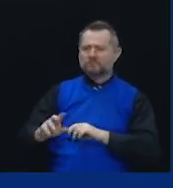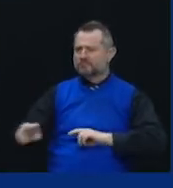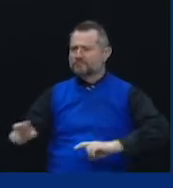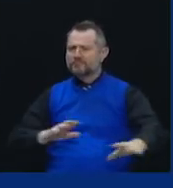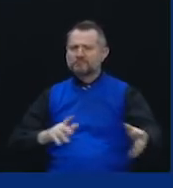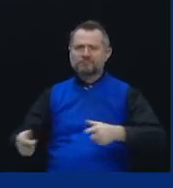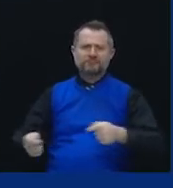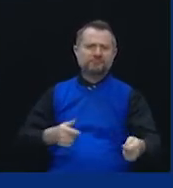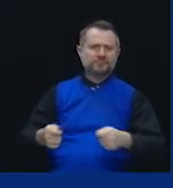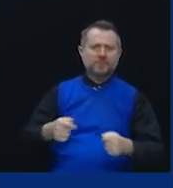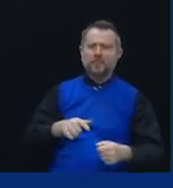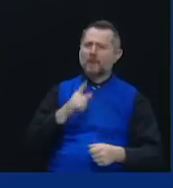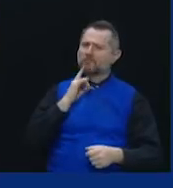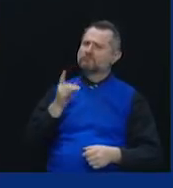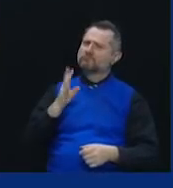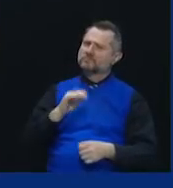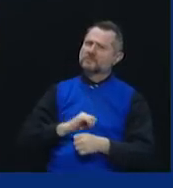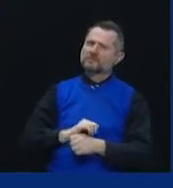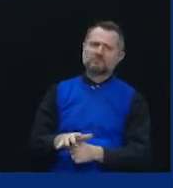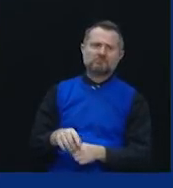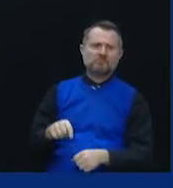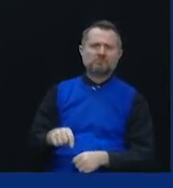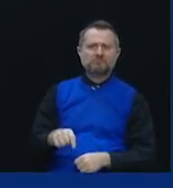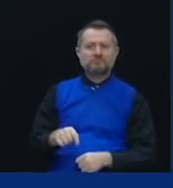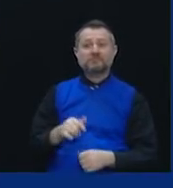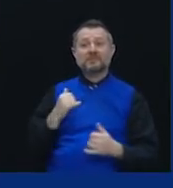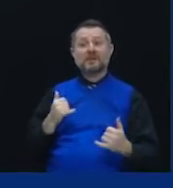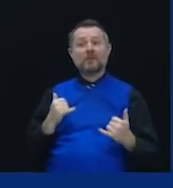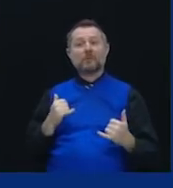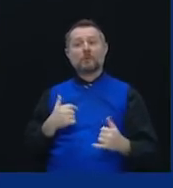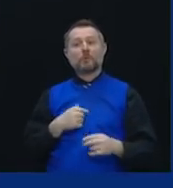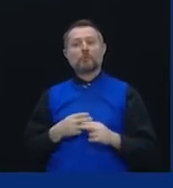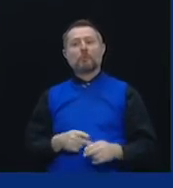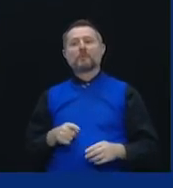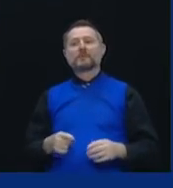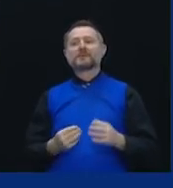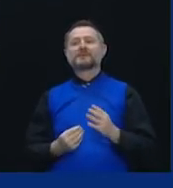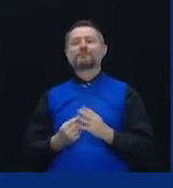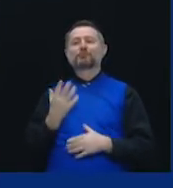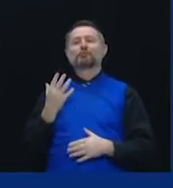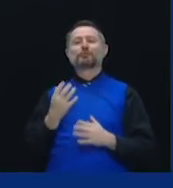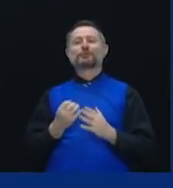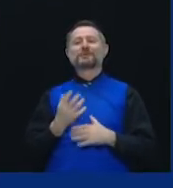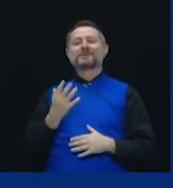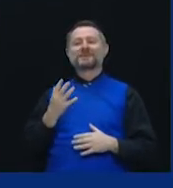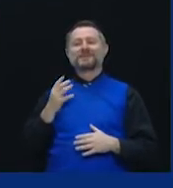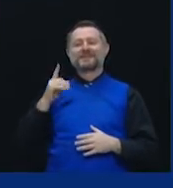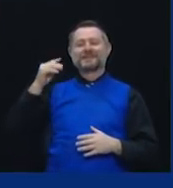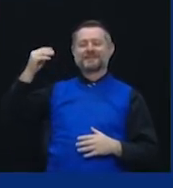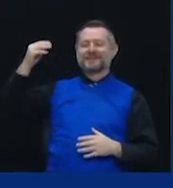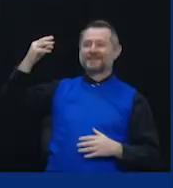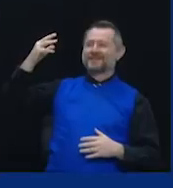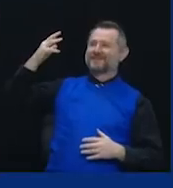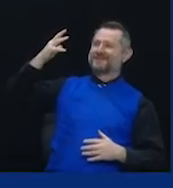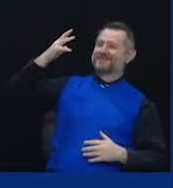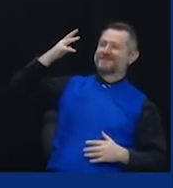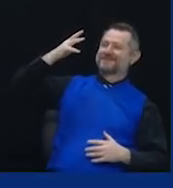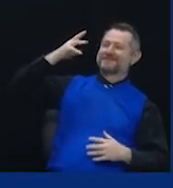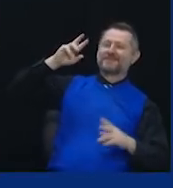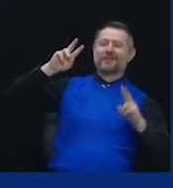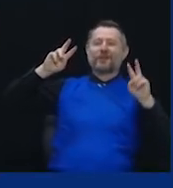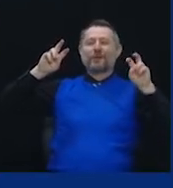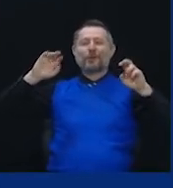situation. We're now in the spring. Sun is shining. It's a new day for those of us